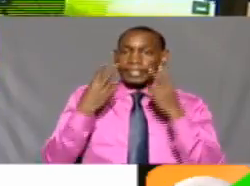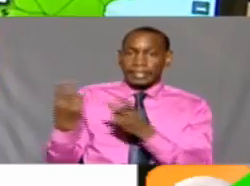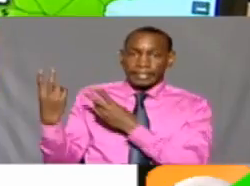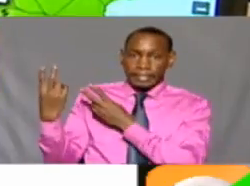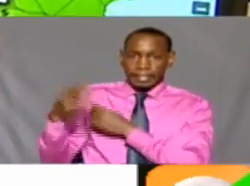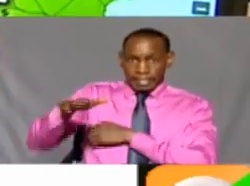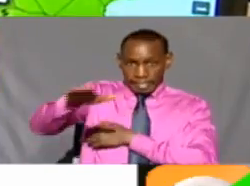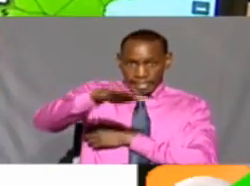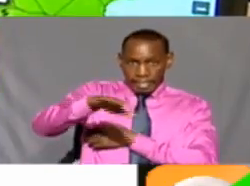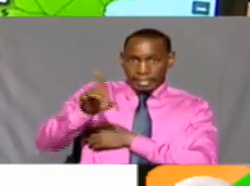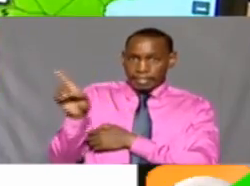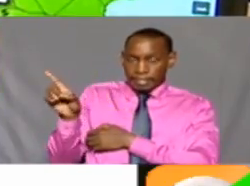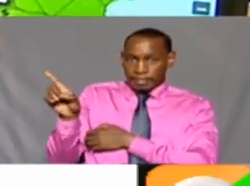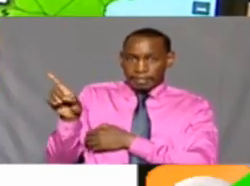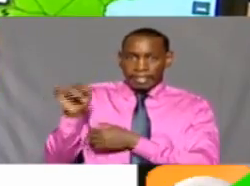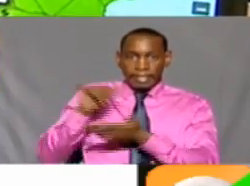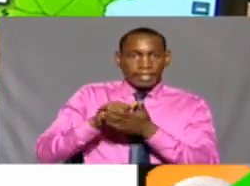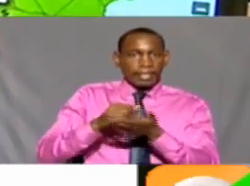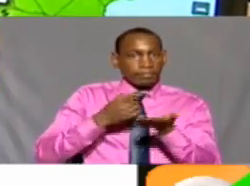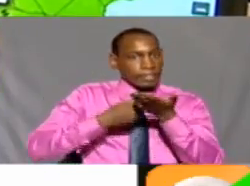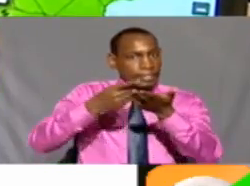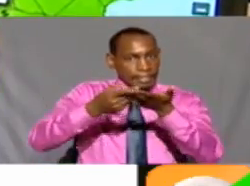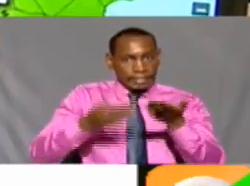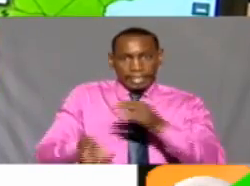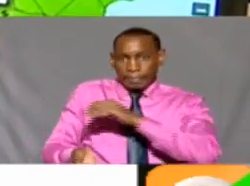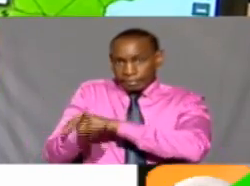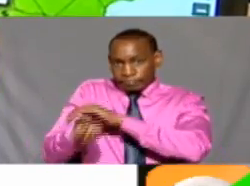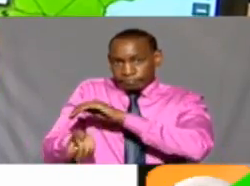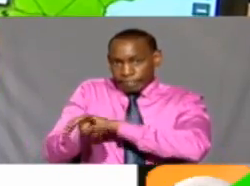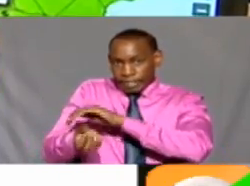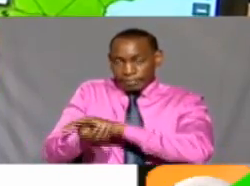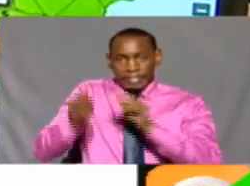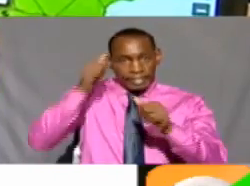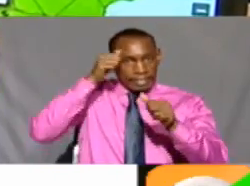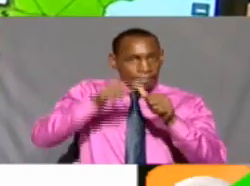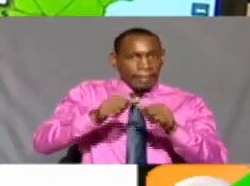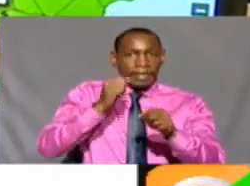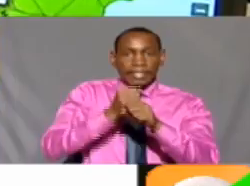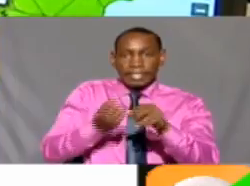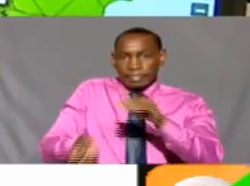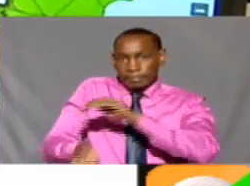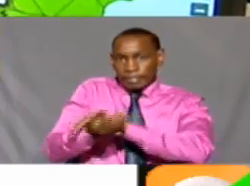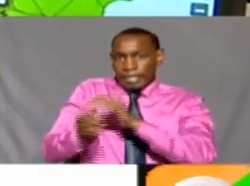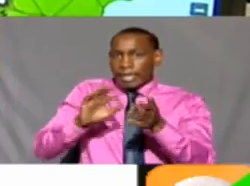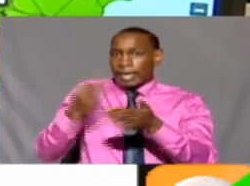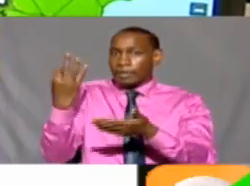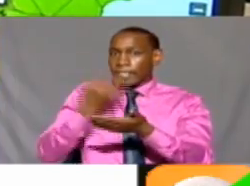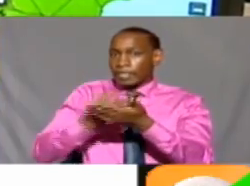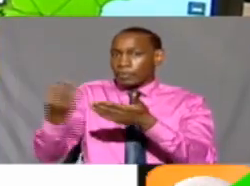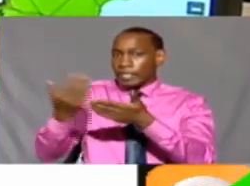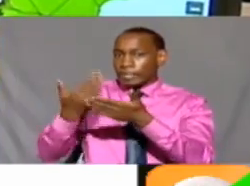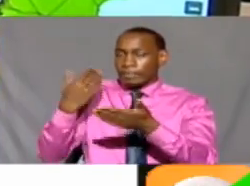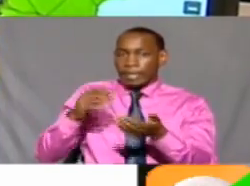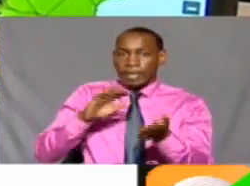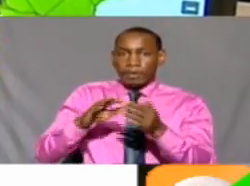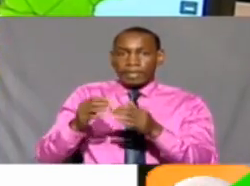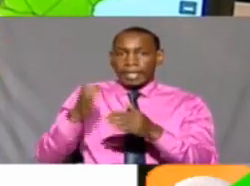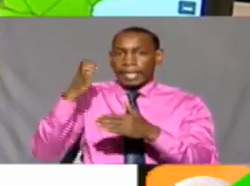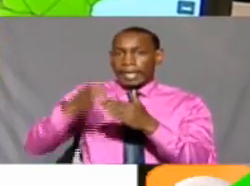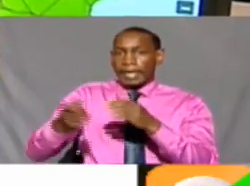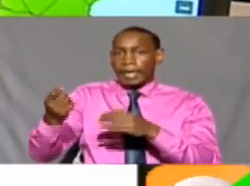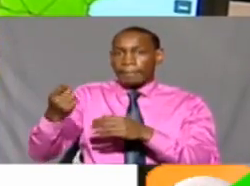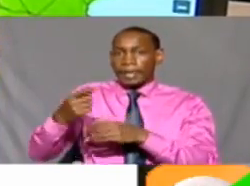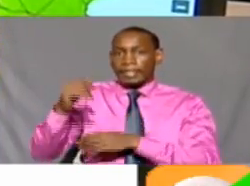map. Remember, this is something we've been keeping an eye on here on the explainer. So remember, I did this explainer about 3 weeks ago in late January,